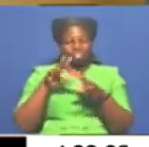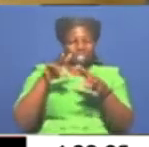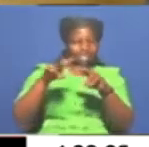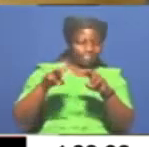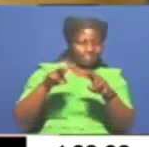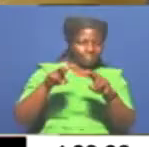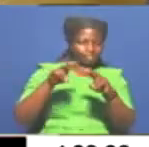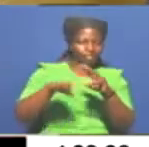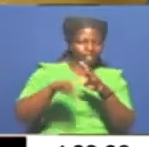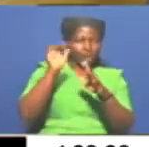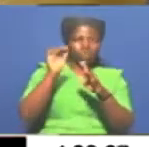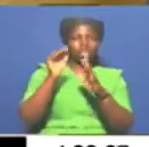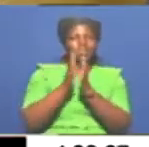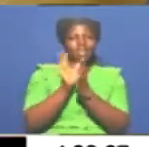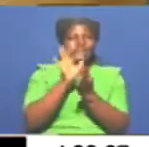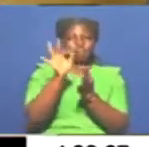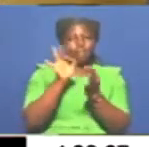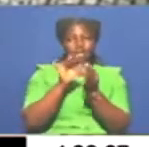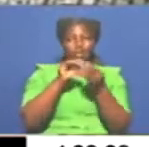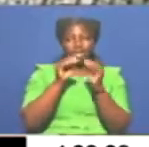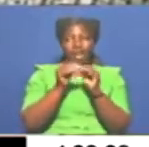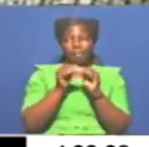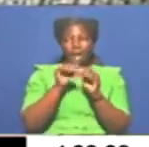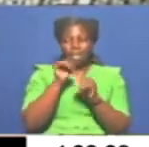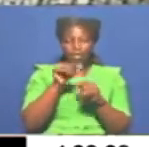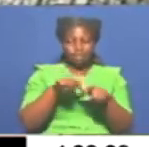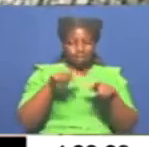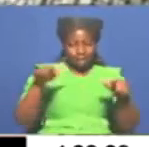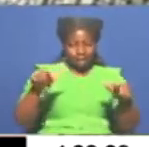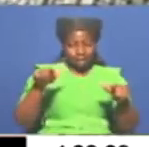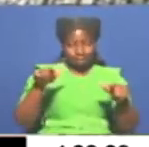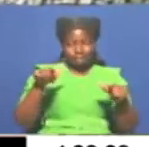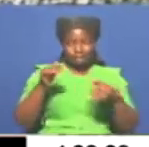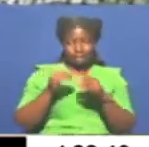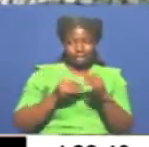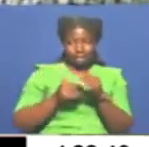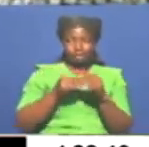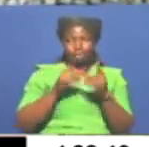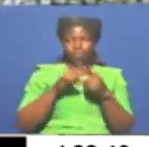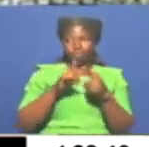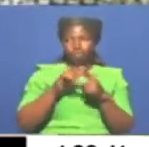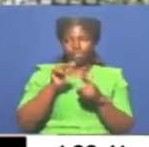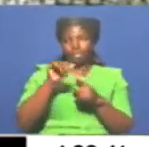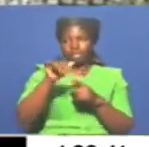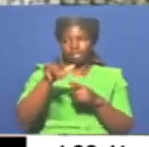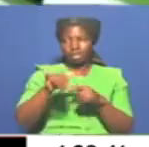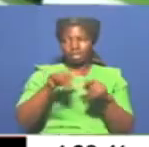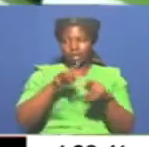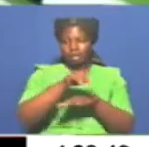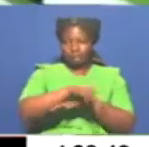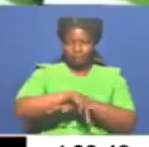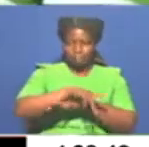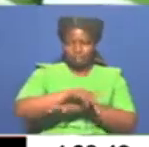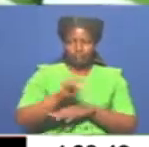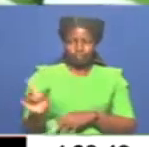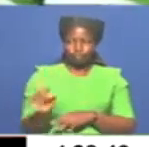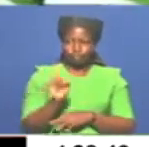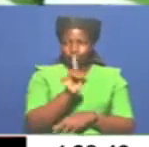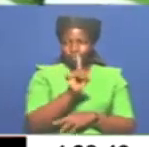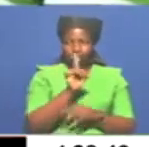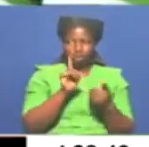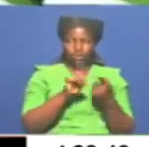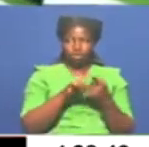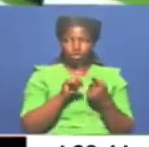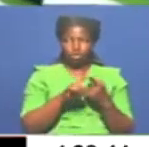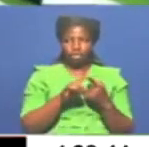the land is very much next to Nyali Primary. Appearing before the National Lands Commission's Alternative Dispute Resolution Technical